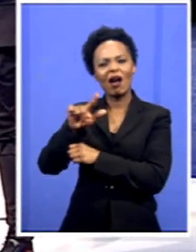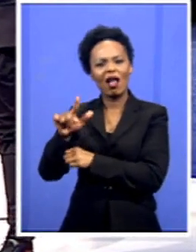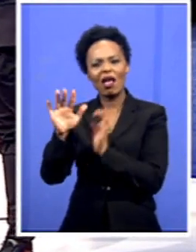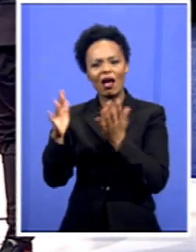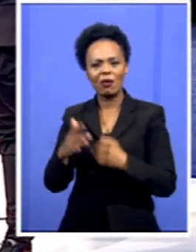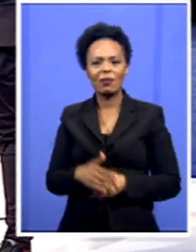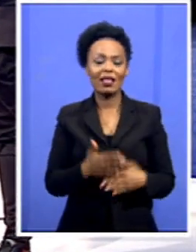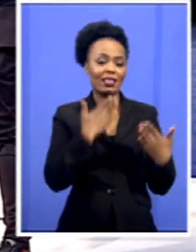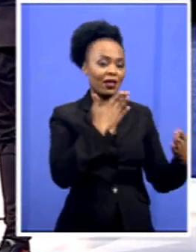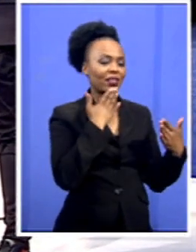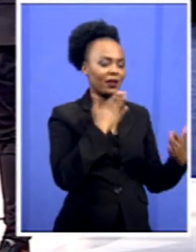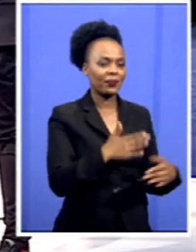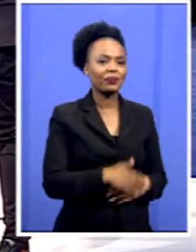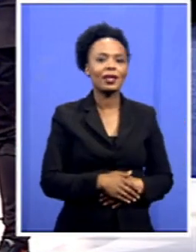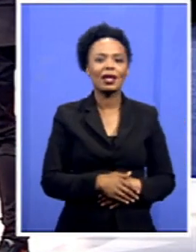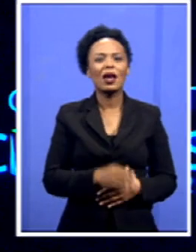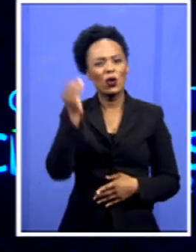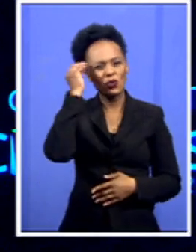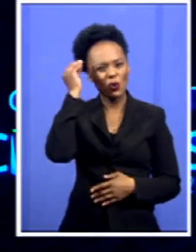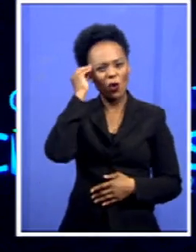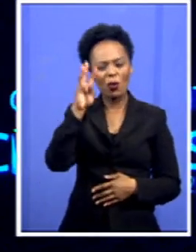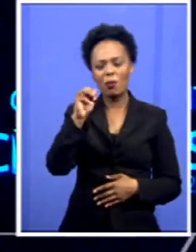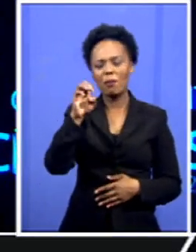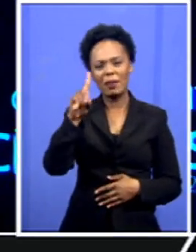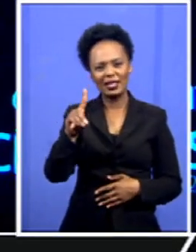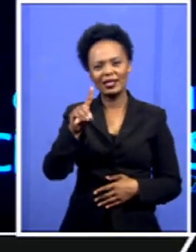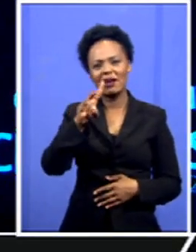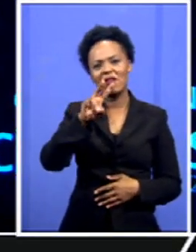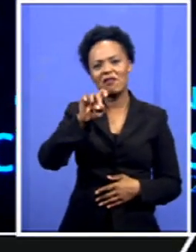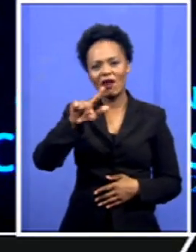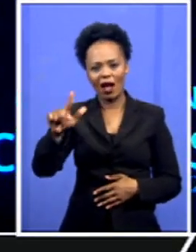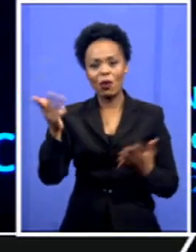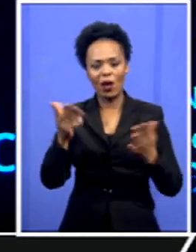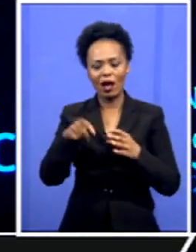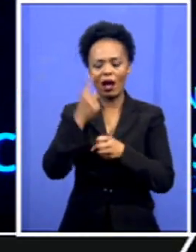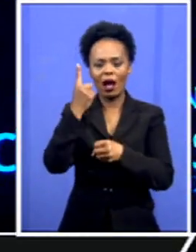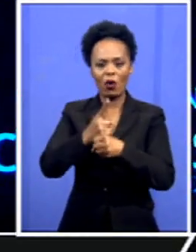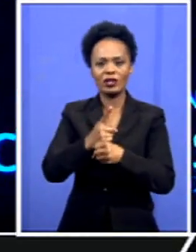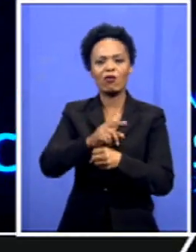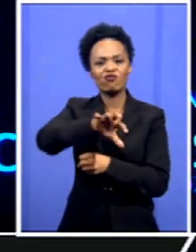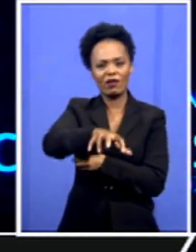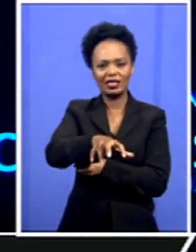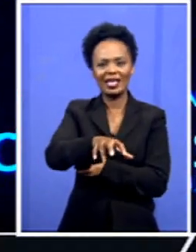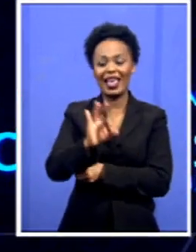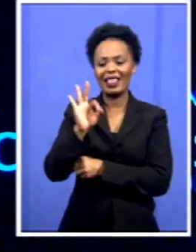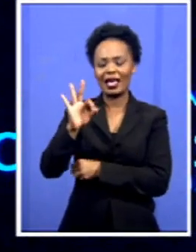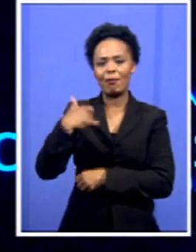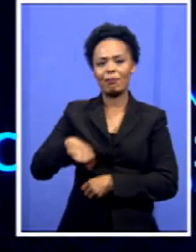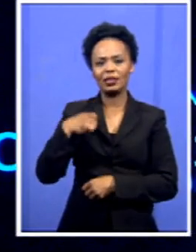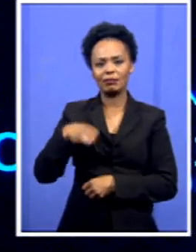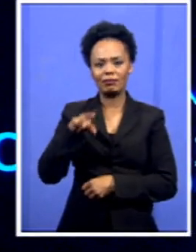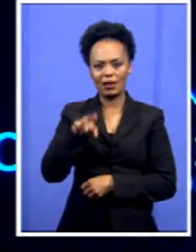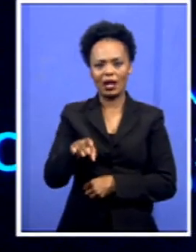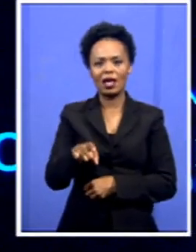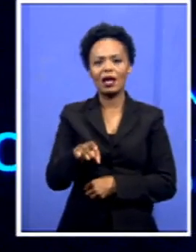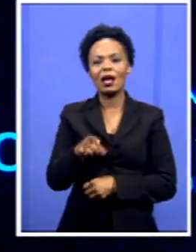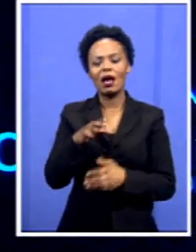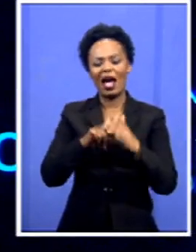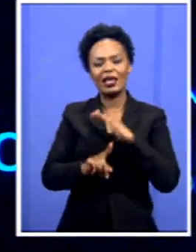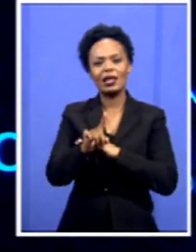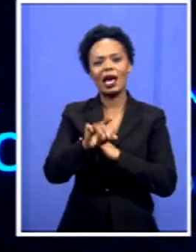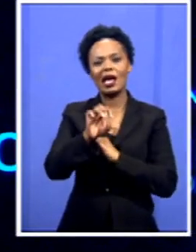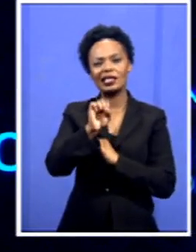good to finally be back. Well, as we know, that Midva is in the Gauteng province, and it's one of 3 municipalities under the Citadel